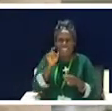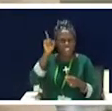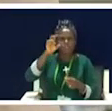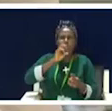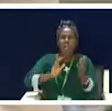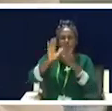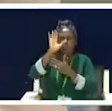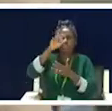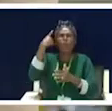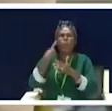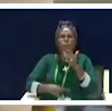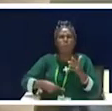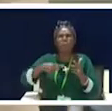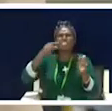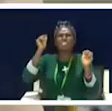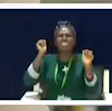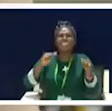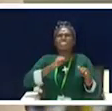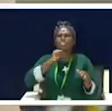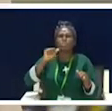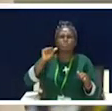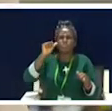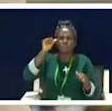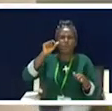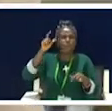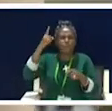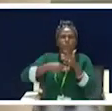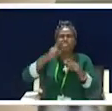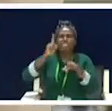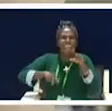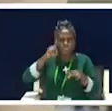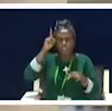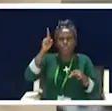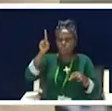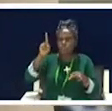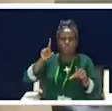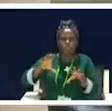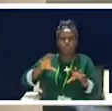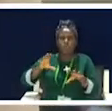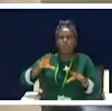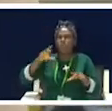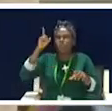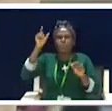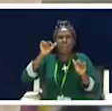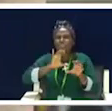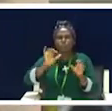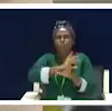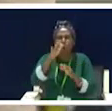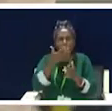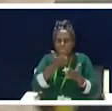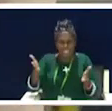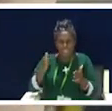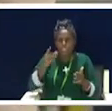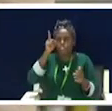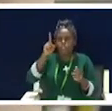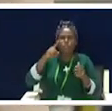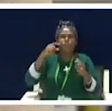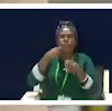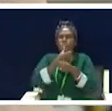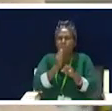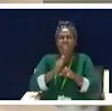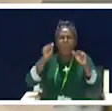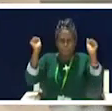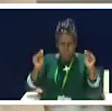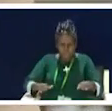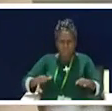do? You made the blind to see. What can you not do? You bring possibility in the midst of